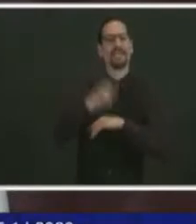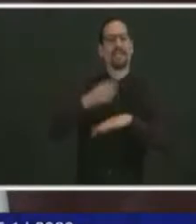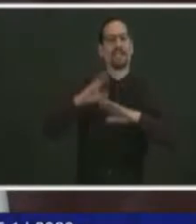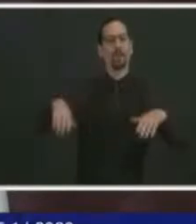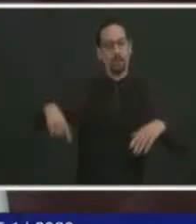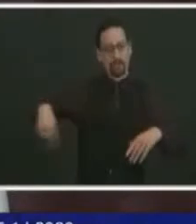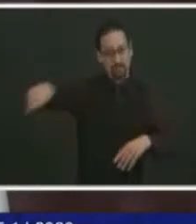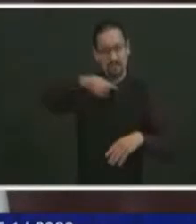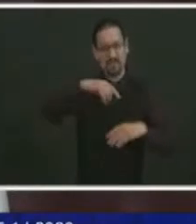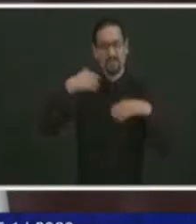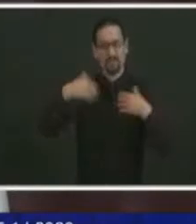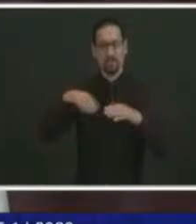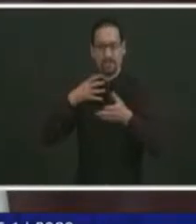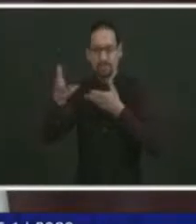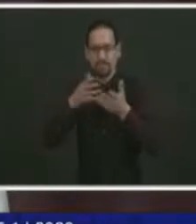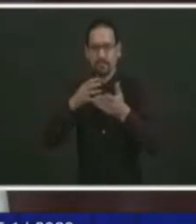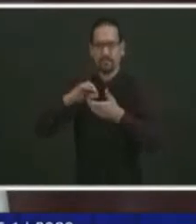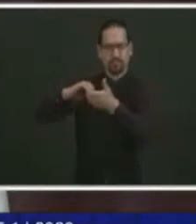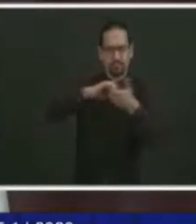up with these reopening plans.